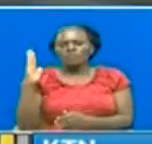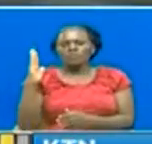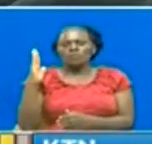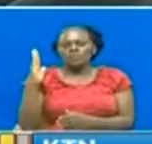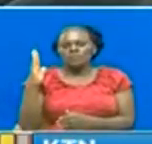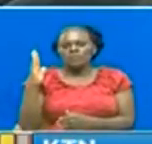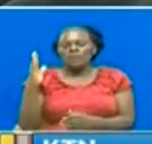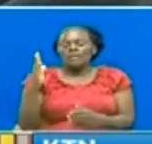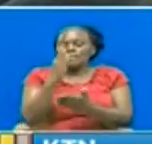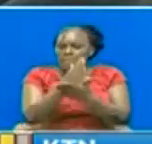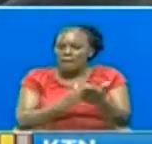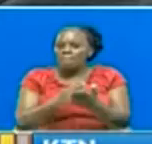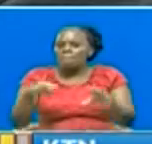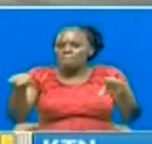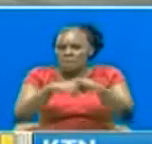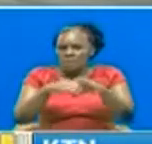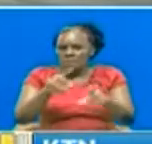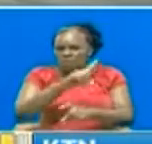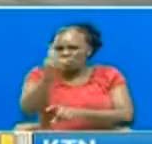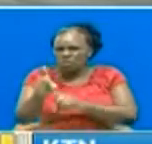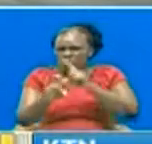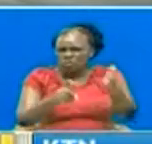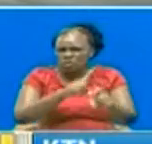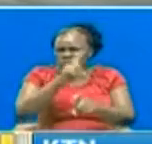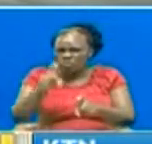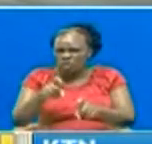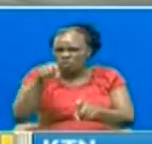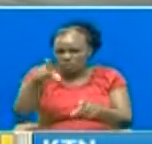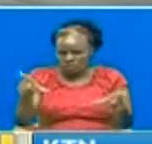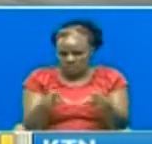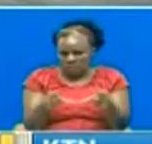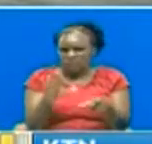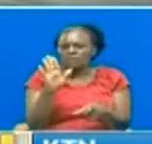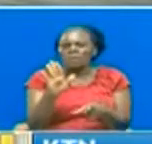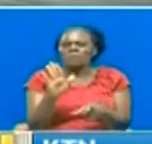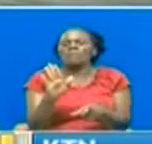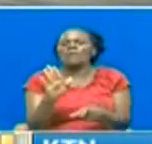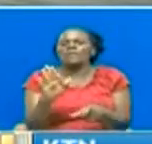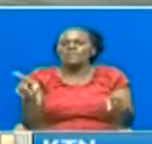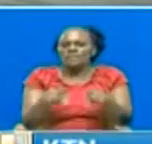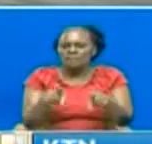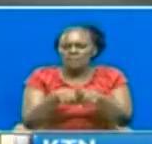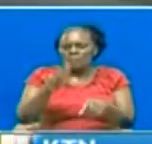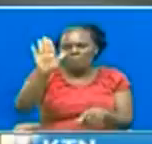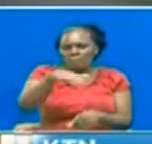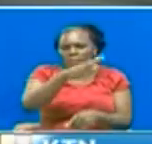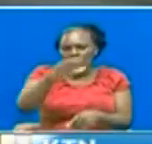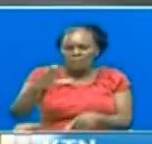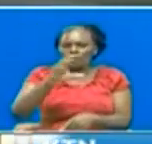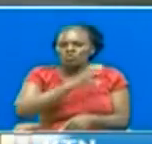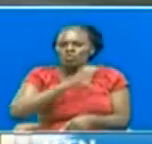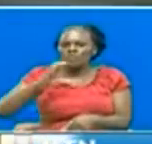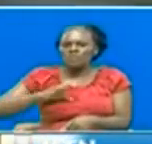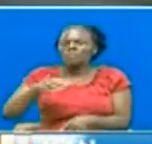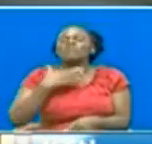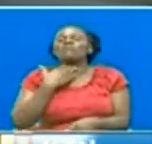Australia. Some members questioned credibility of Boinet's academic credentials and even differed with the chairpersons of the Joint Parliamentary Committee, who appear to